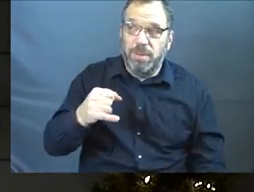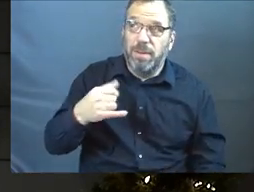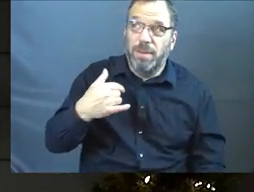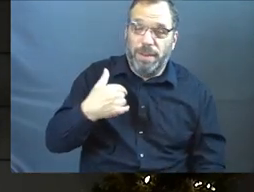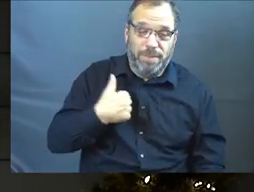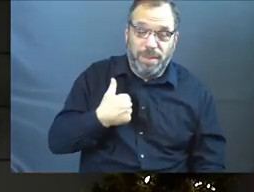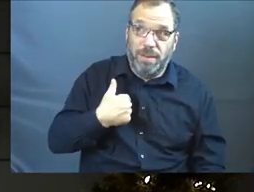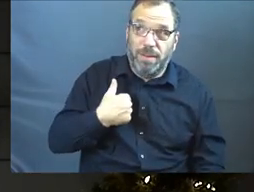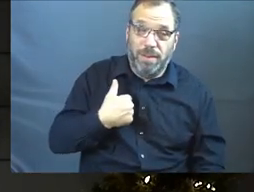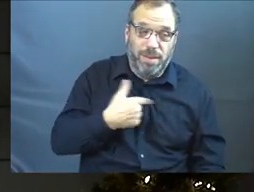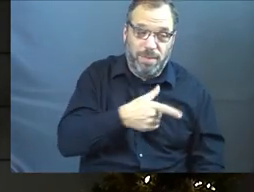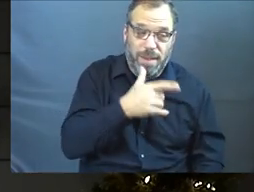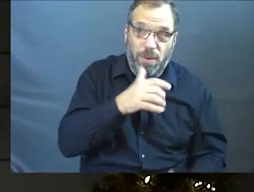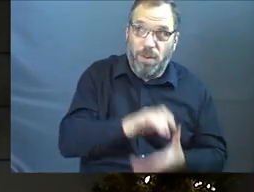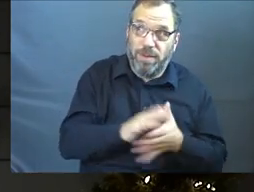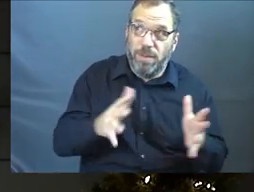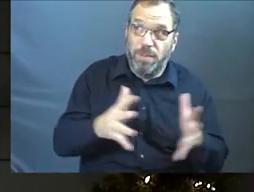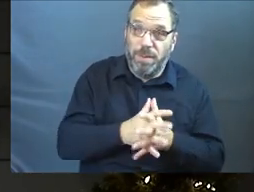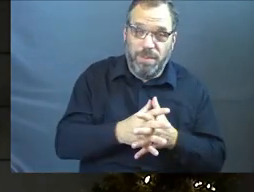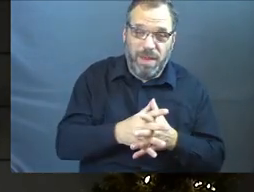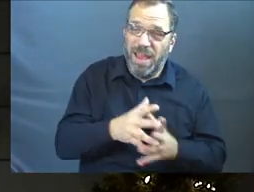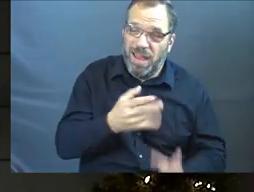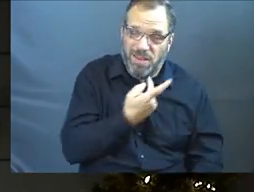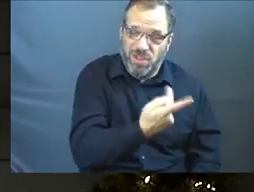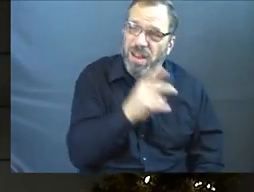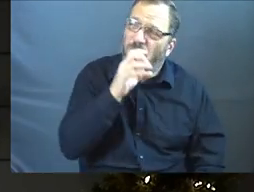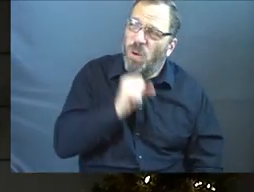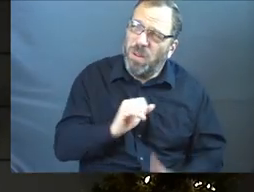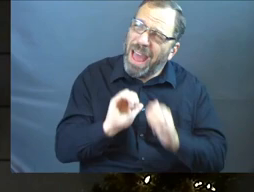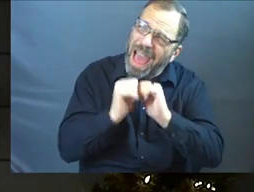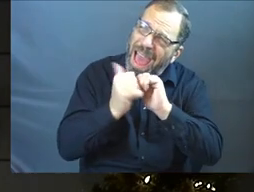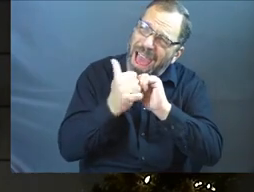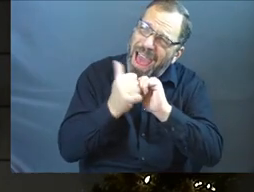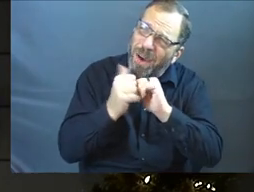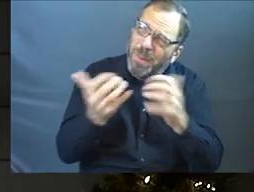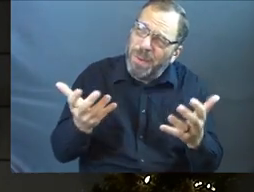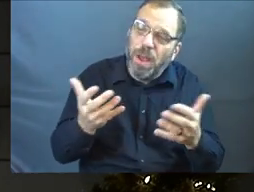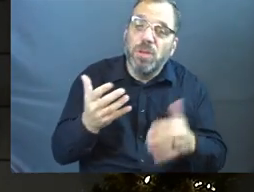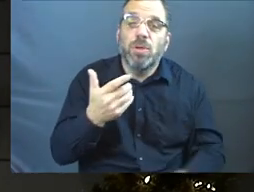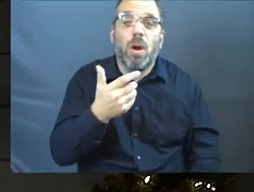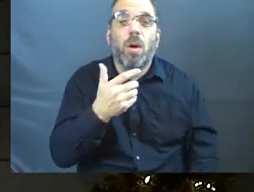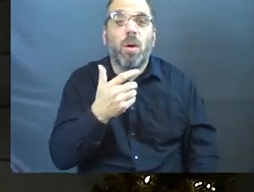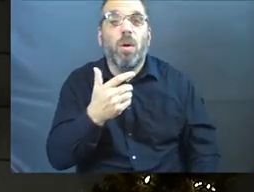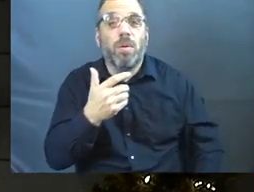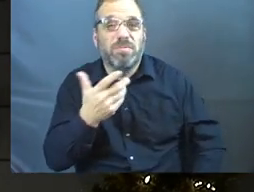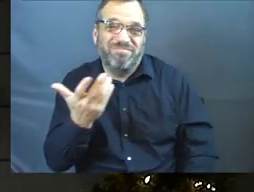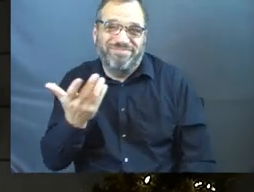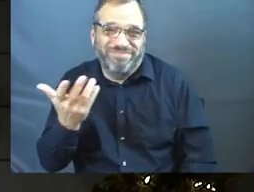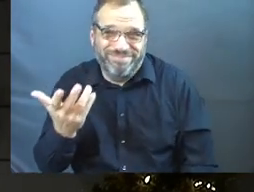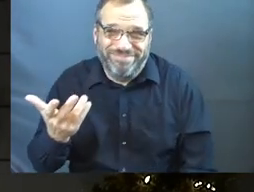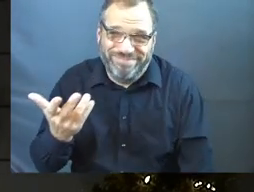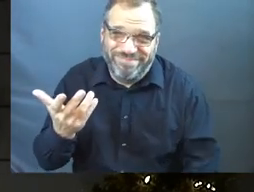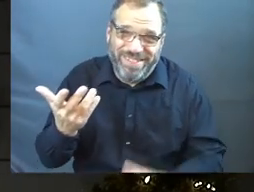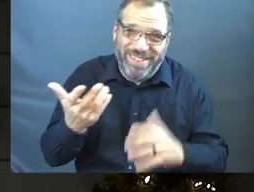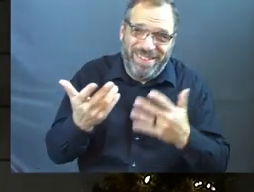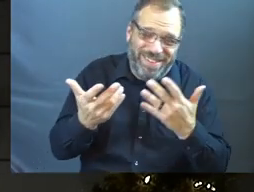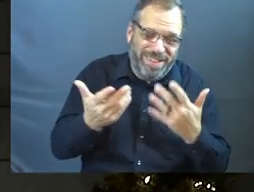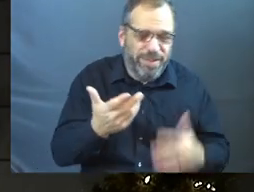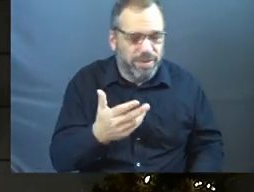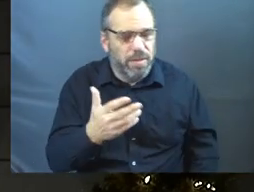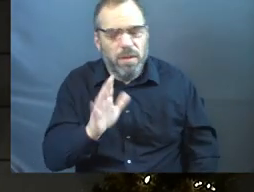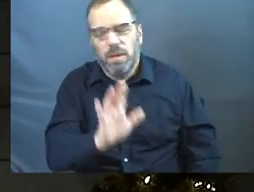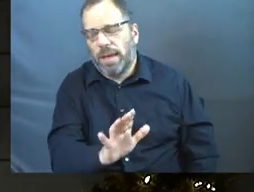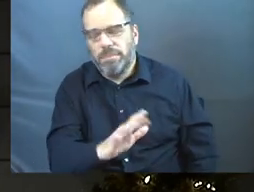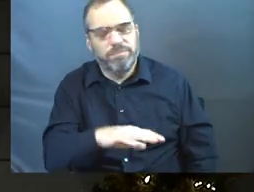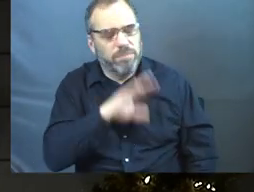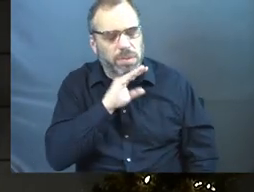so. And he's questioning and questioning, how? We're old. How? How's that going to happen? And so Gabriel, I think he just, you know, kind of had it up to here and was like, all